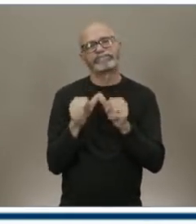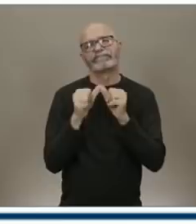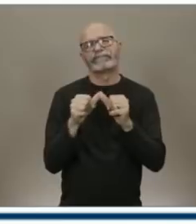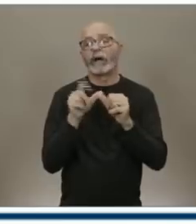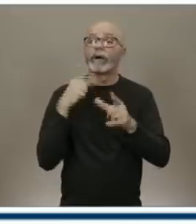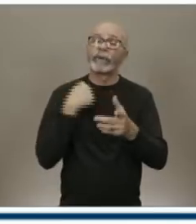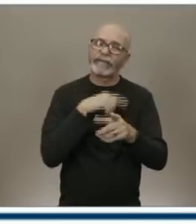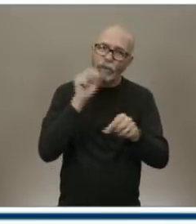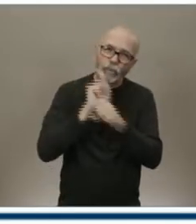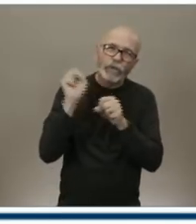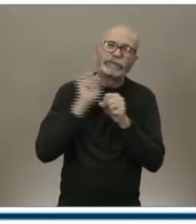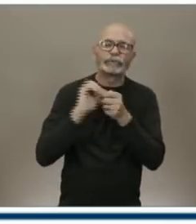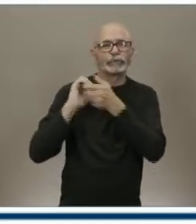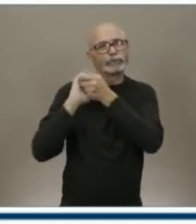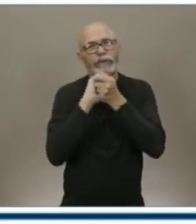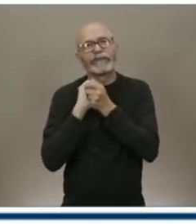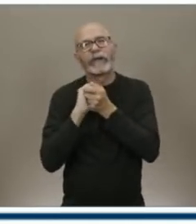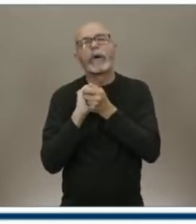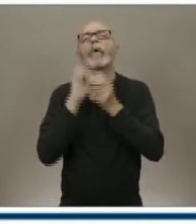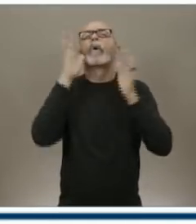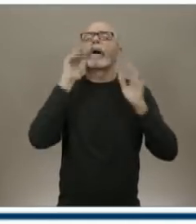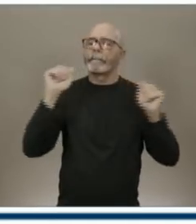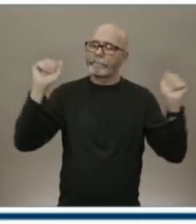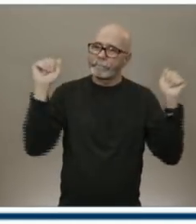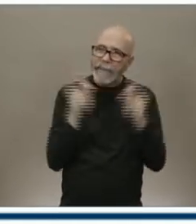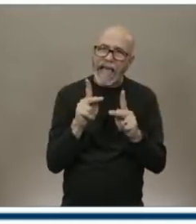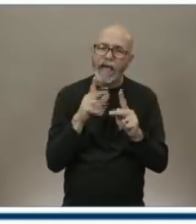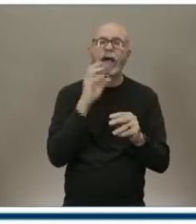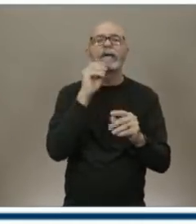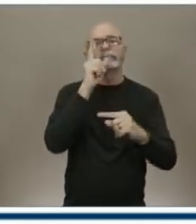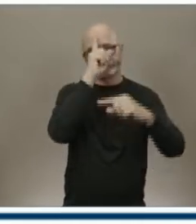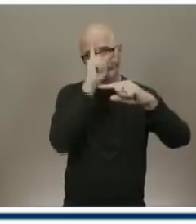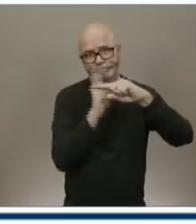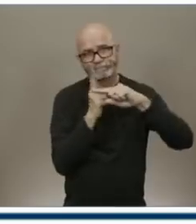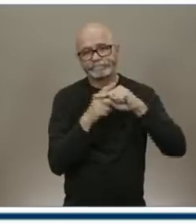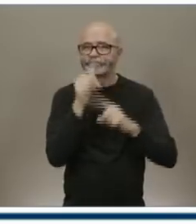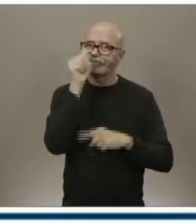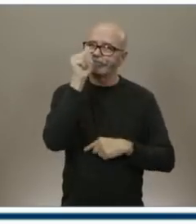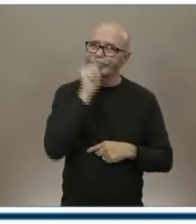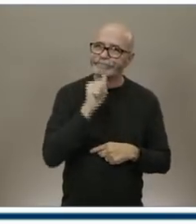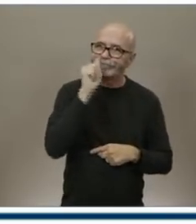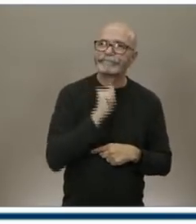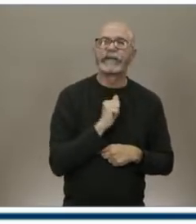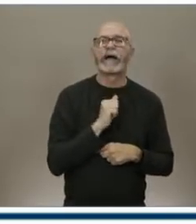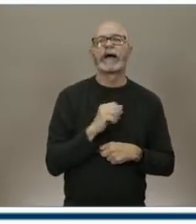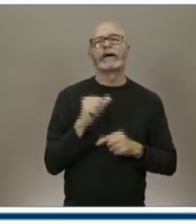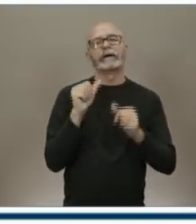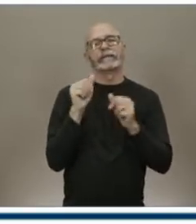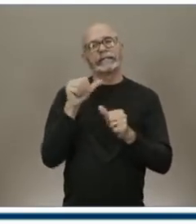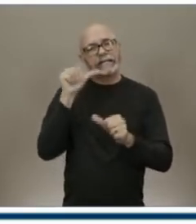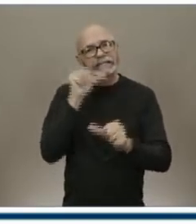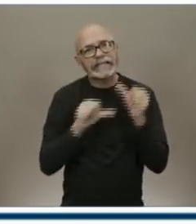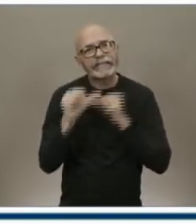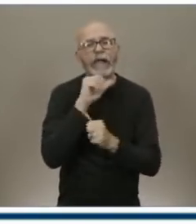So please, just hang in there. Be kind to one another, be patient, and have a safe weekend.